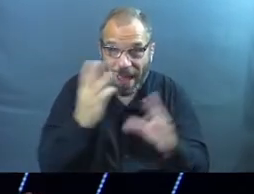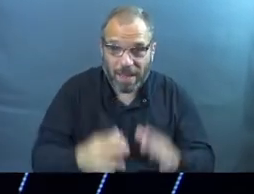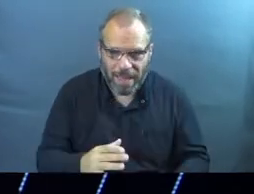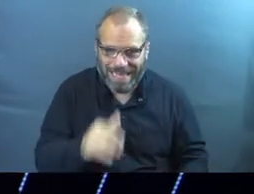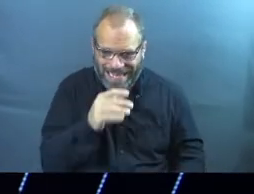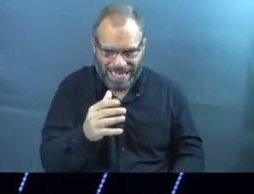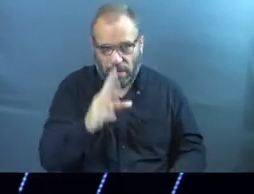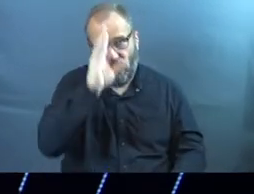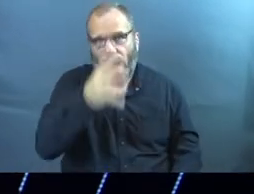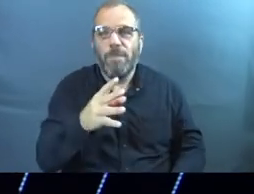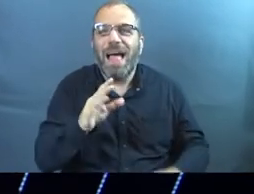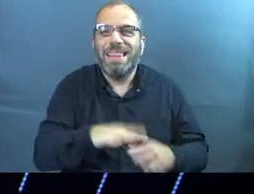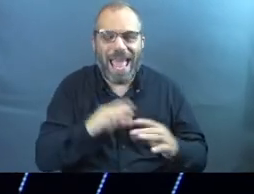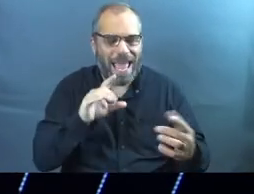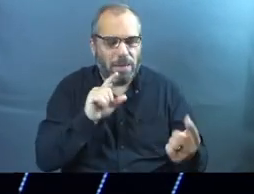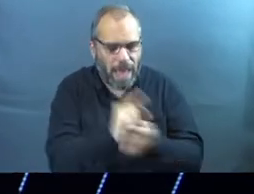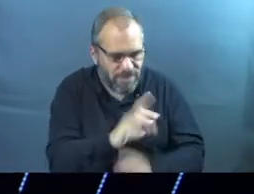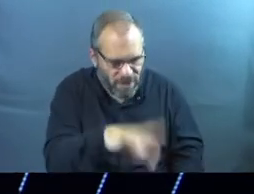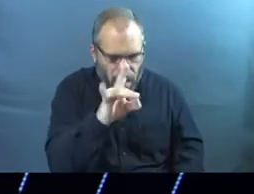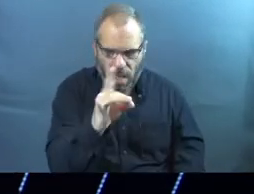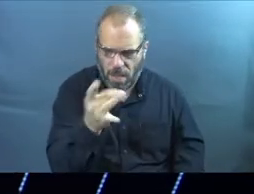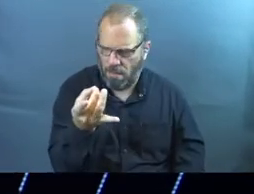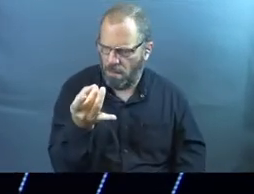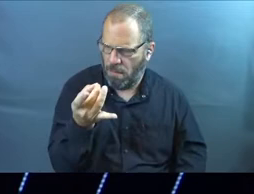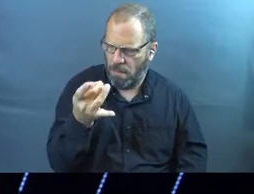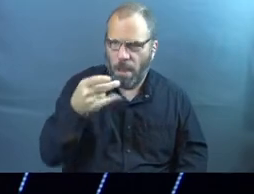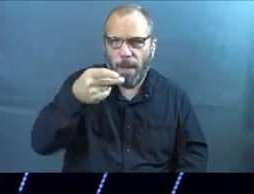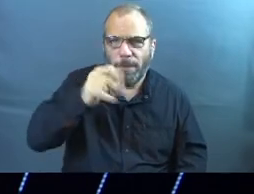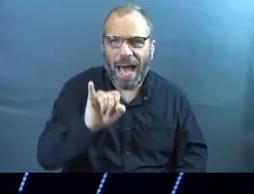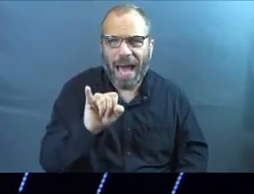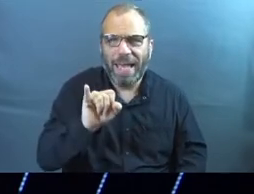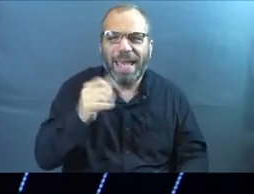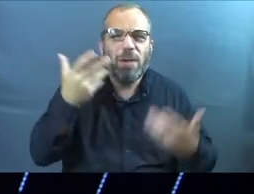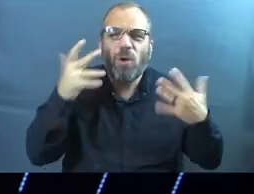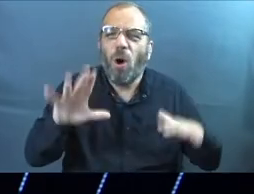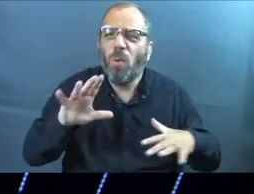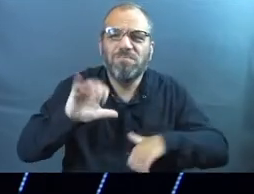They didn't make it up. They ran into it. They discovered it. It was already there.